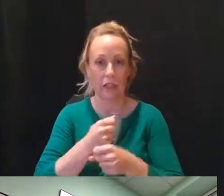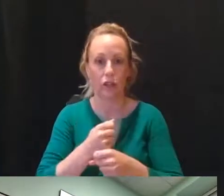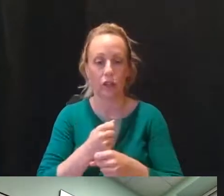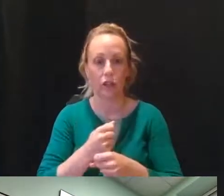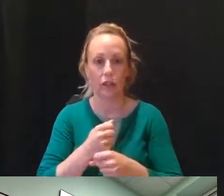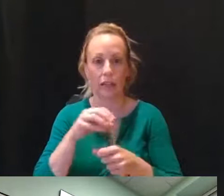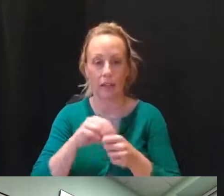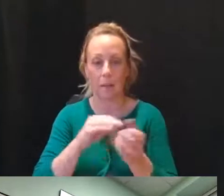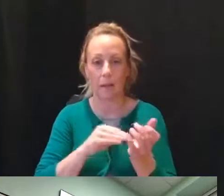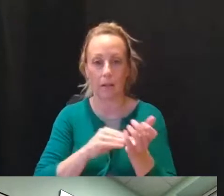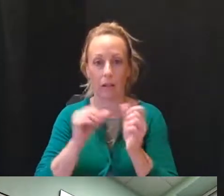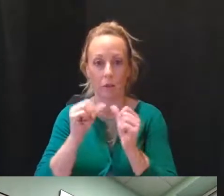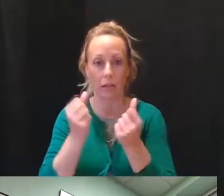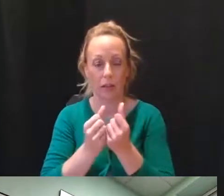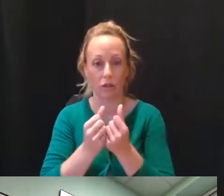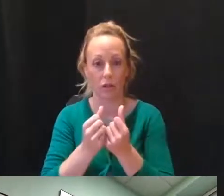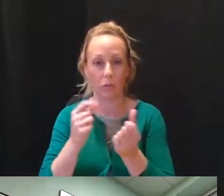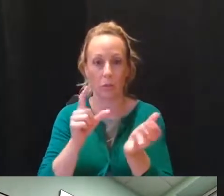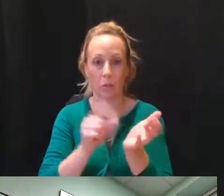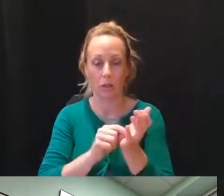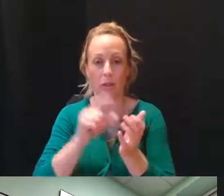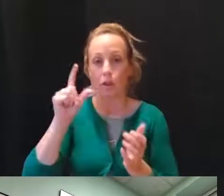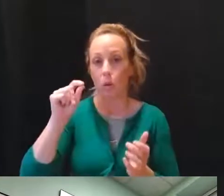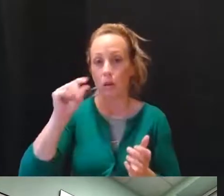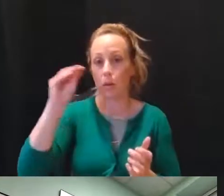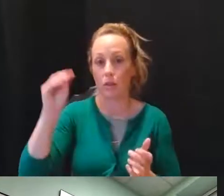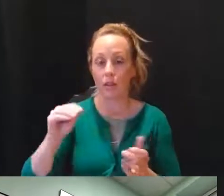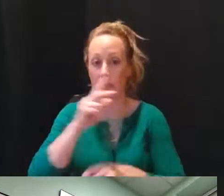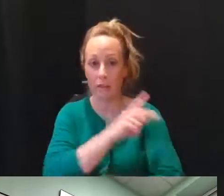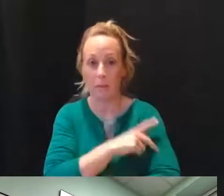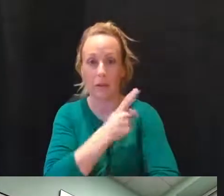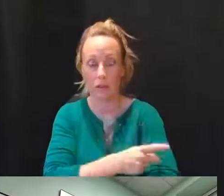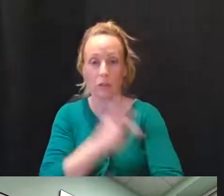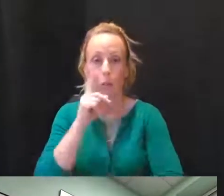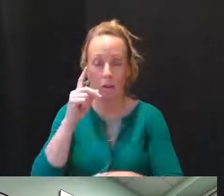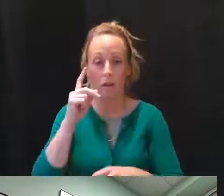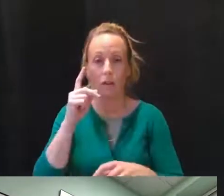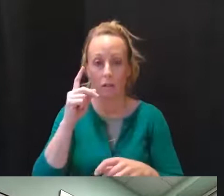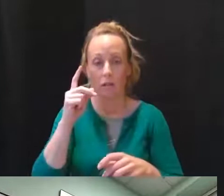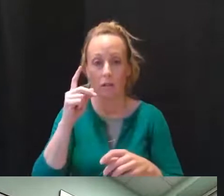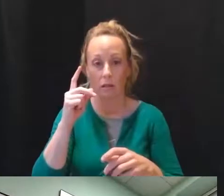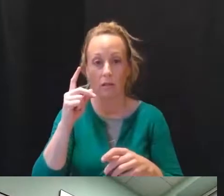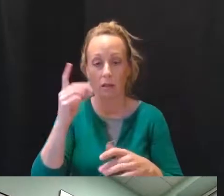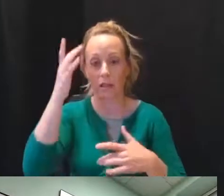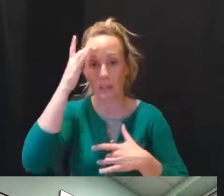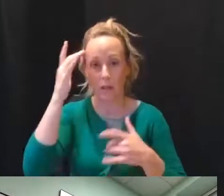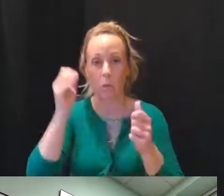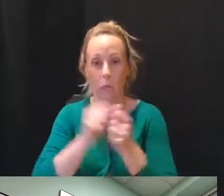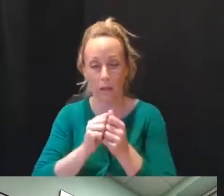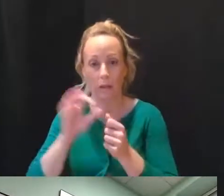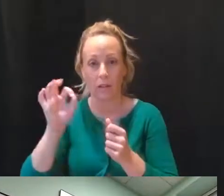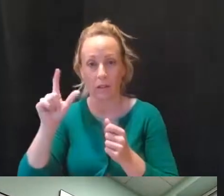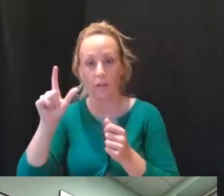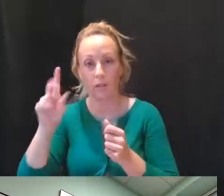Association found that 20% of the patients were infected with other respiratory pathogens in addition to COVID-19,